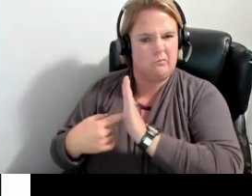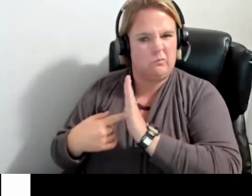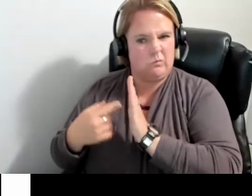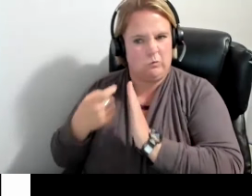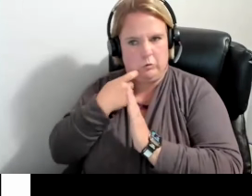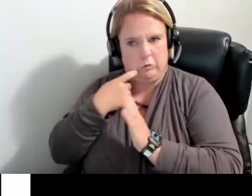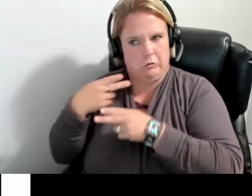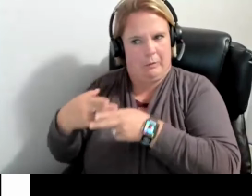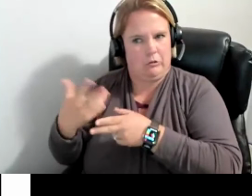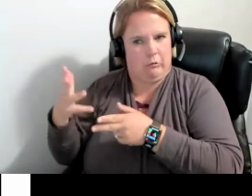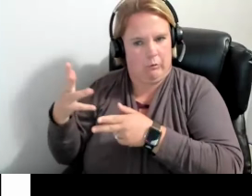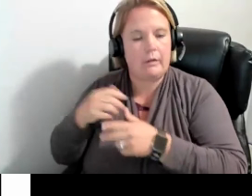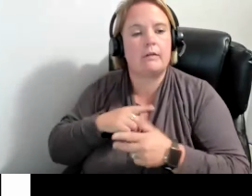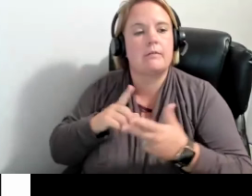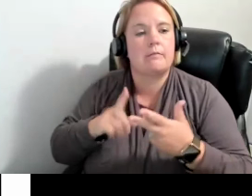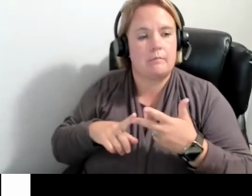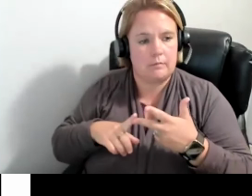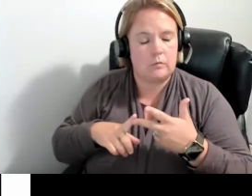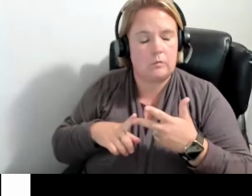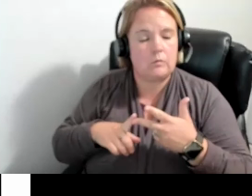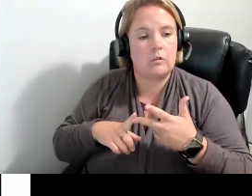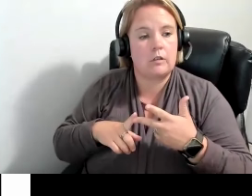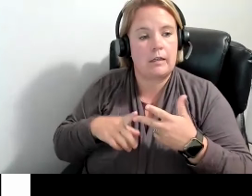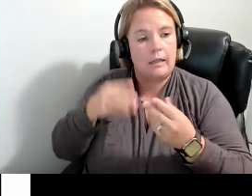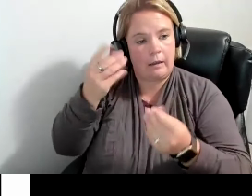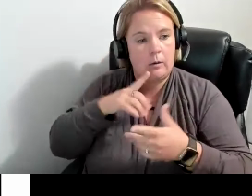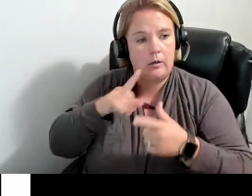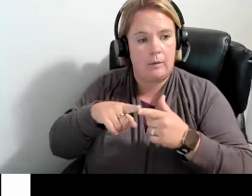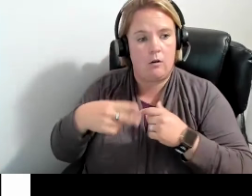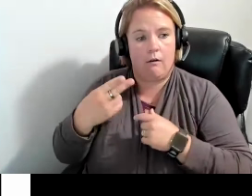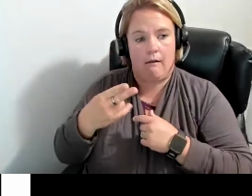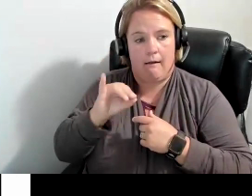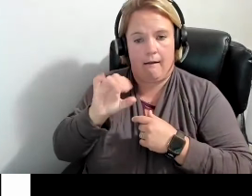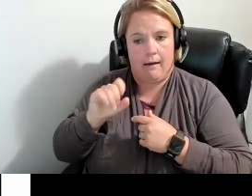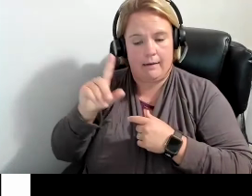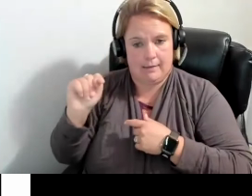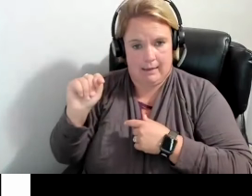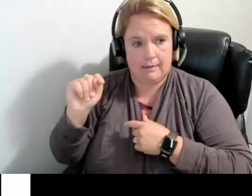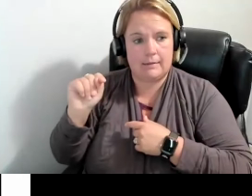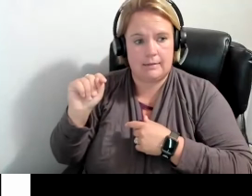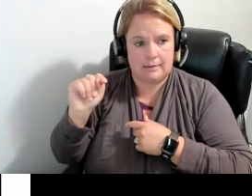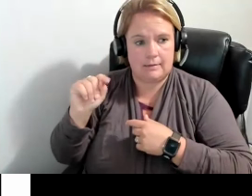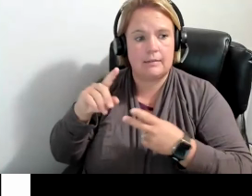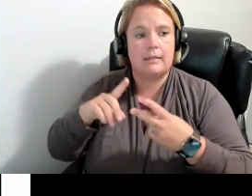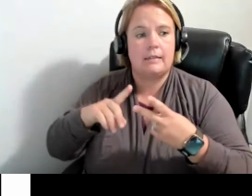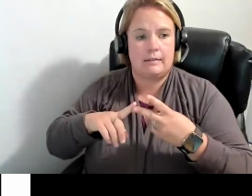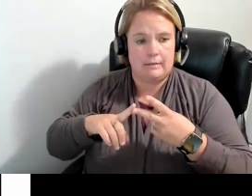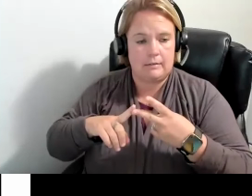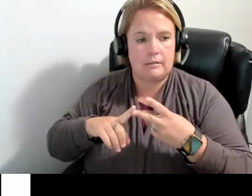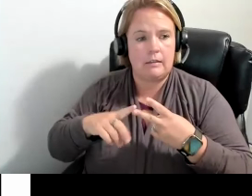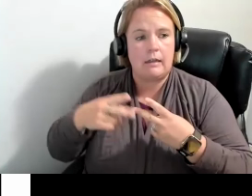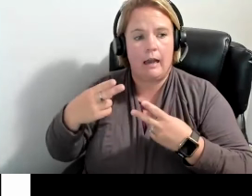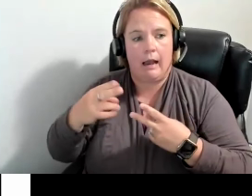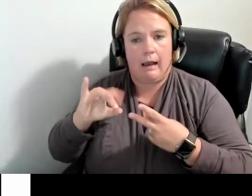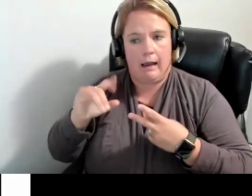just shortly ago. I'll be sharing with you information about HiSET and also trying to see who knows what HiSET